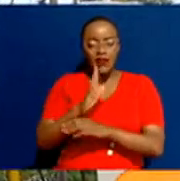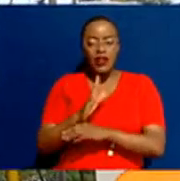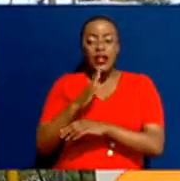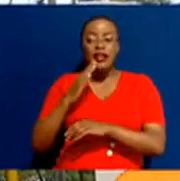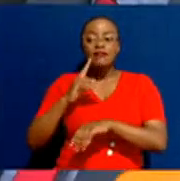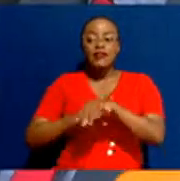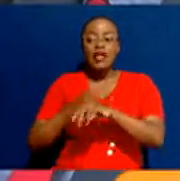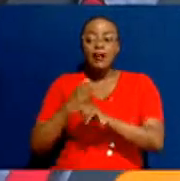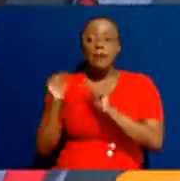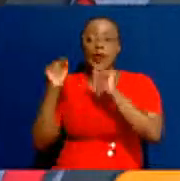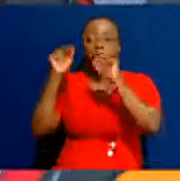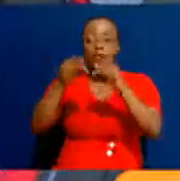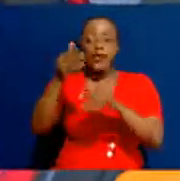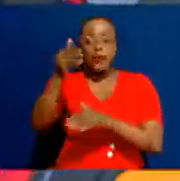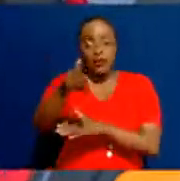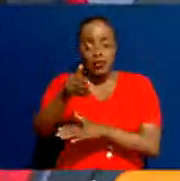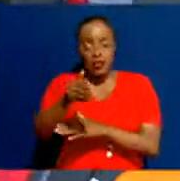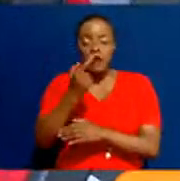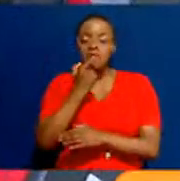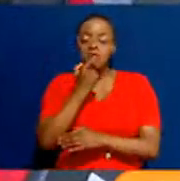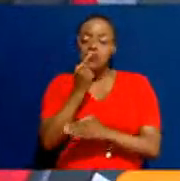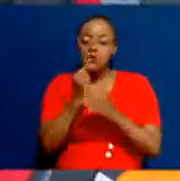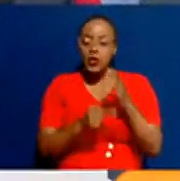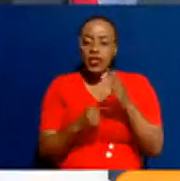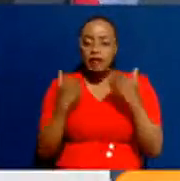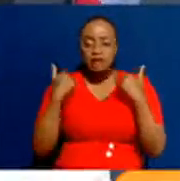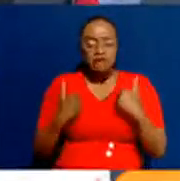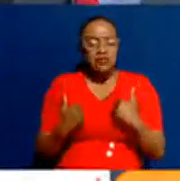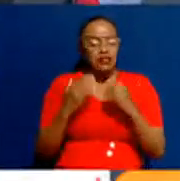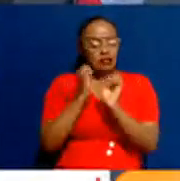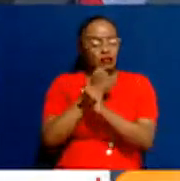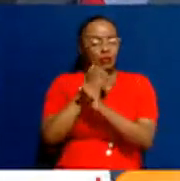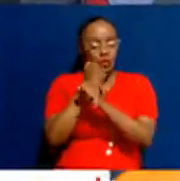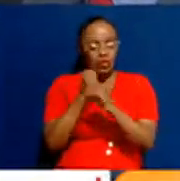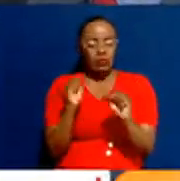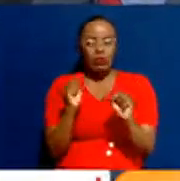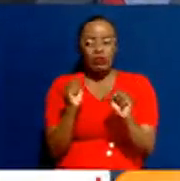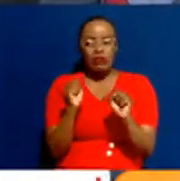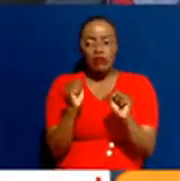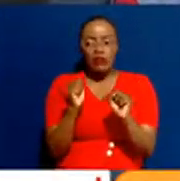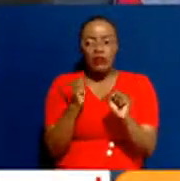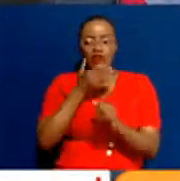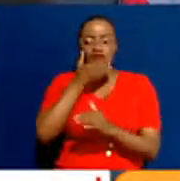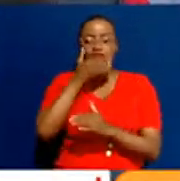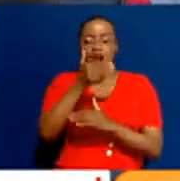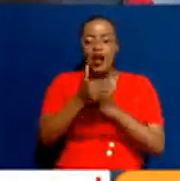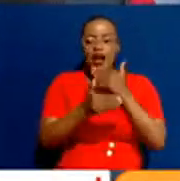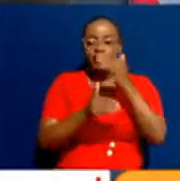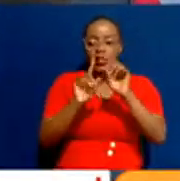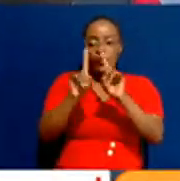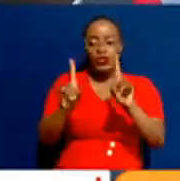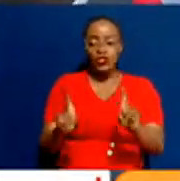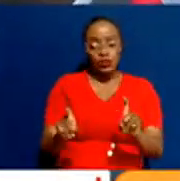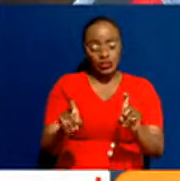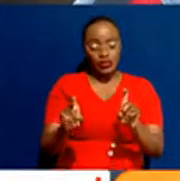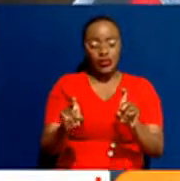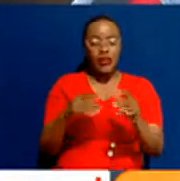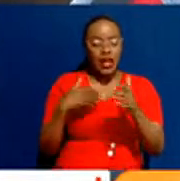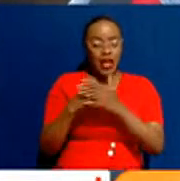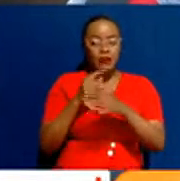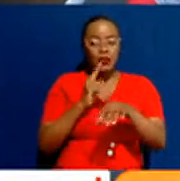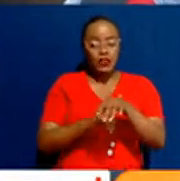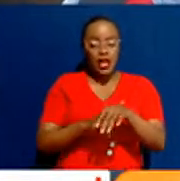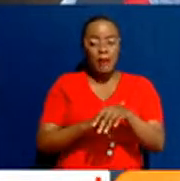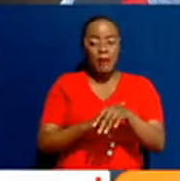came here, I told them I was not in a position to answer any question until